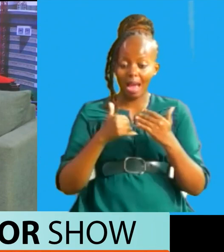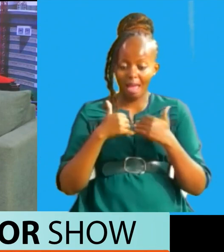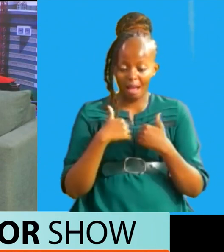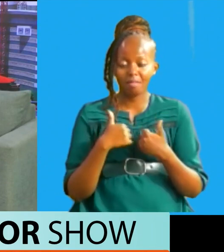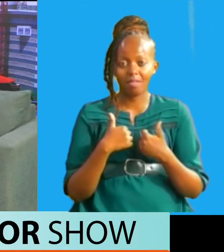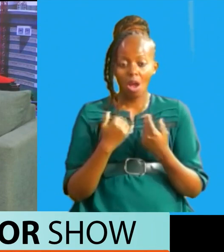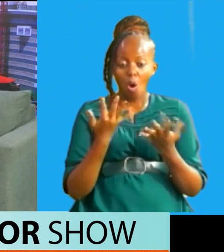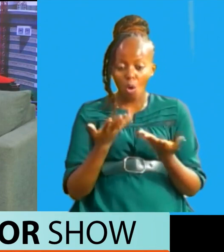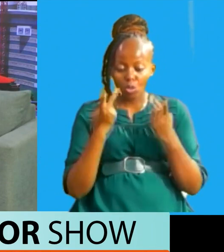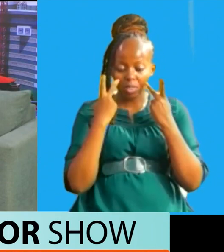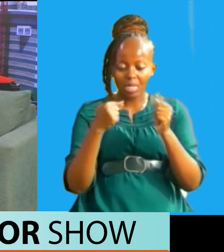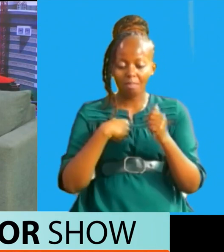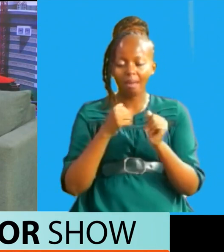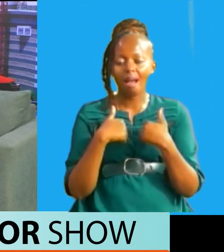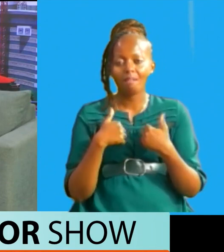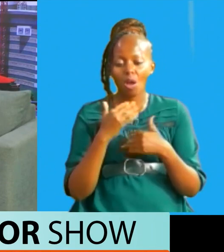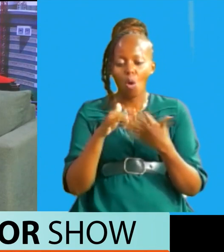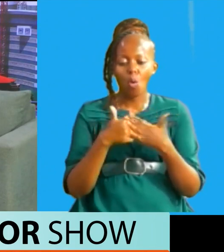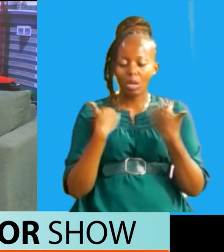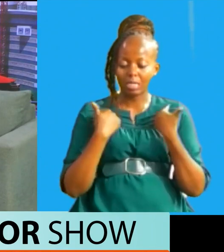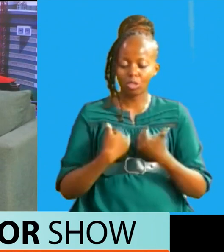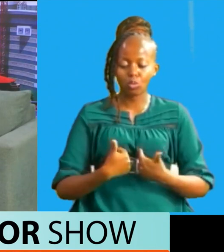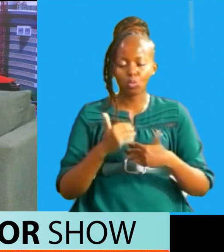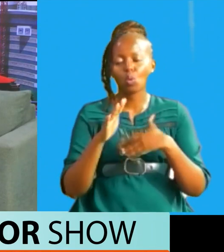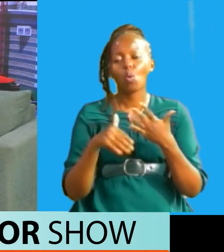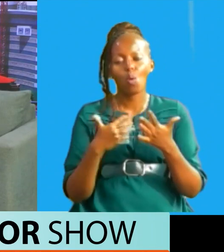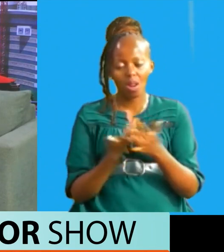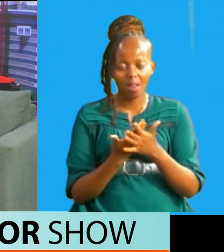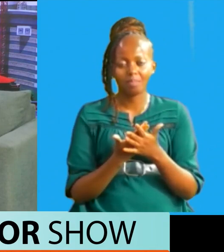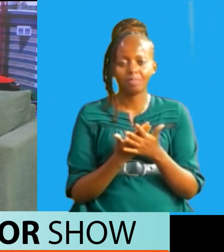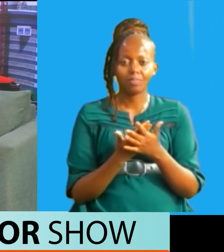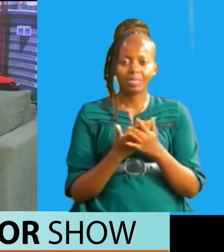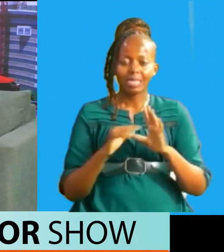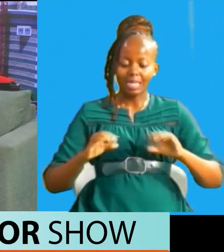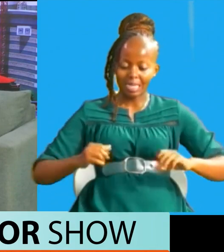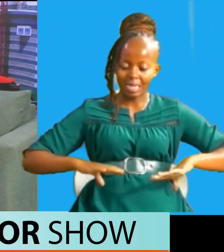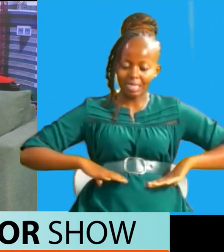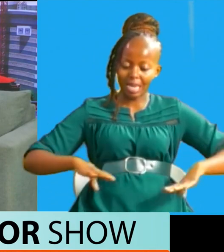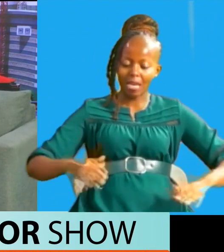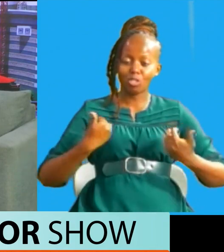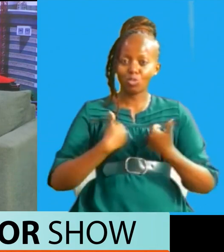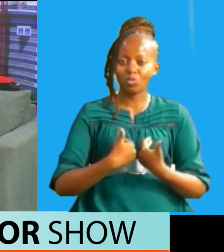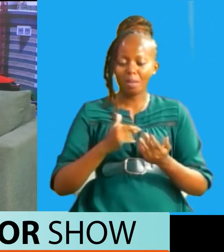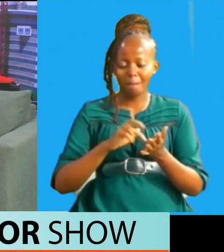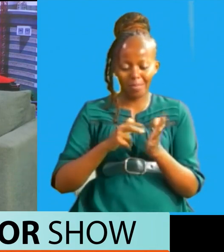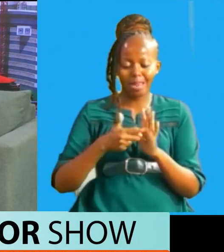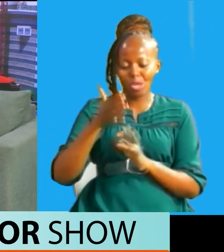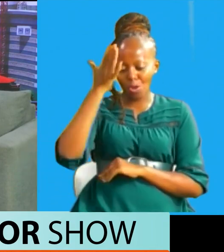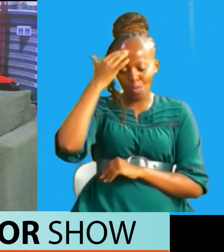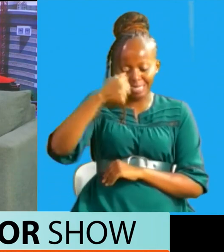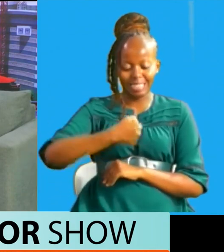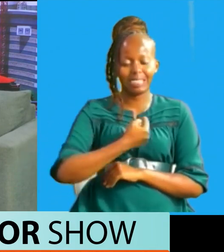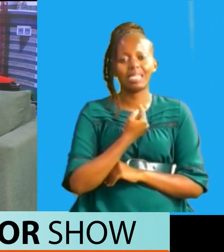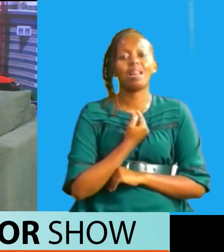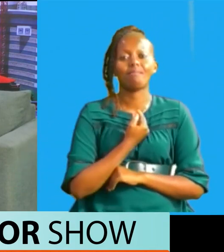actually see me in, or the suits, or the skirt suits, just know I am the one that